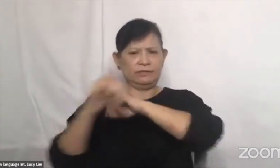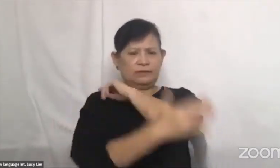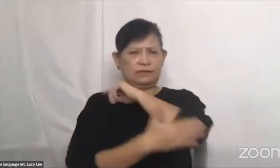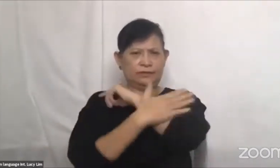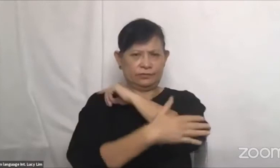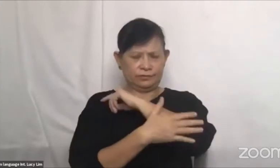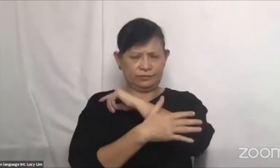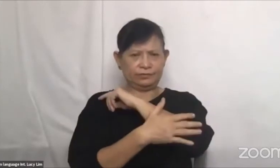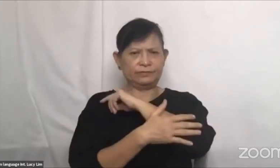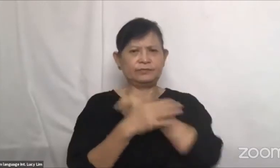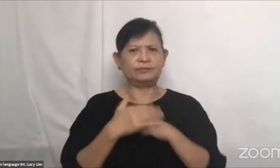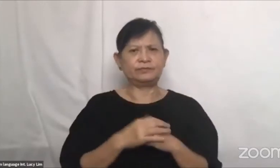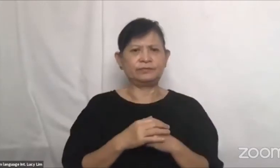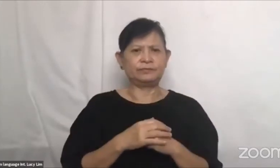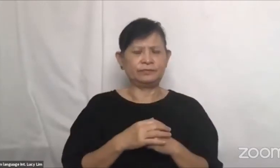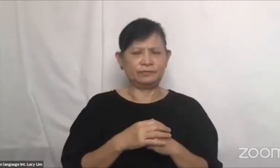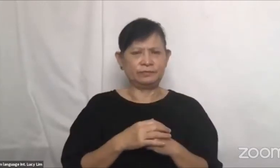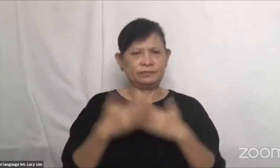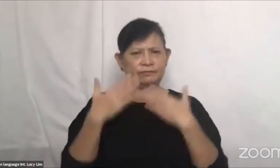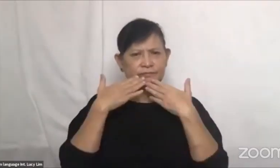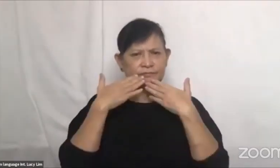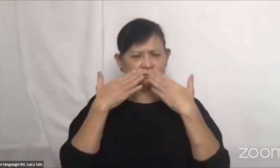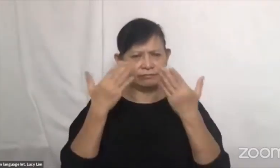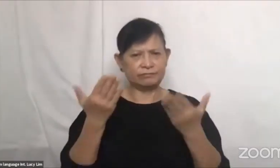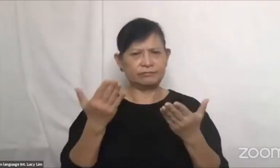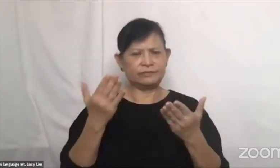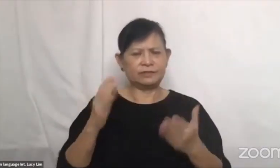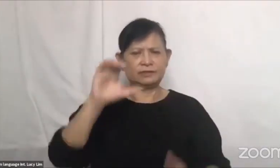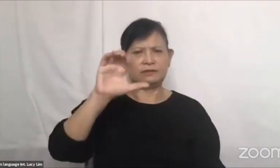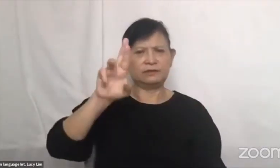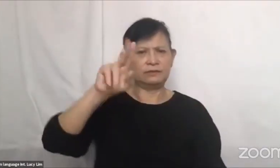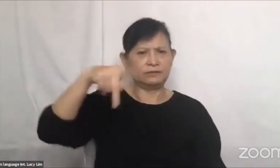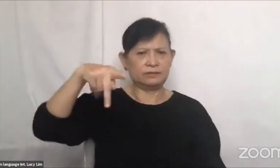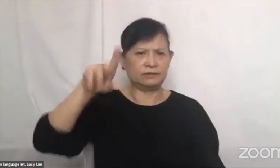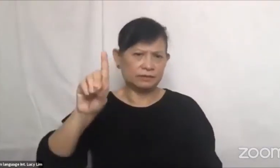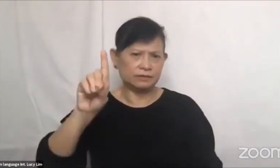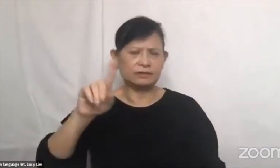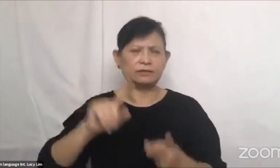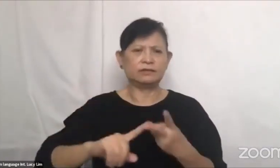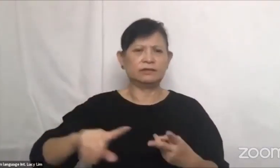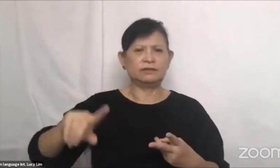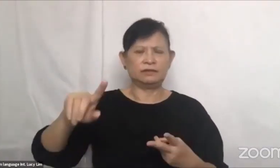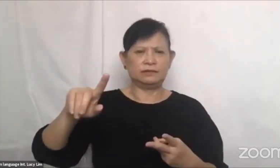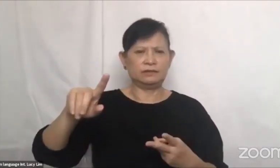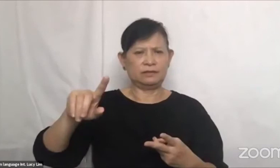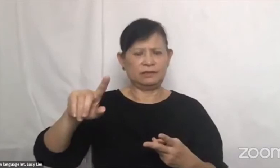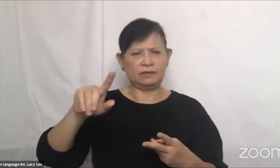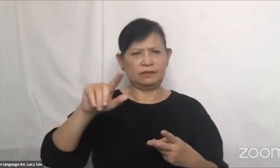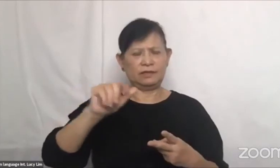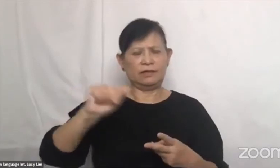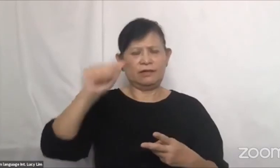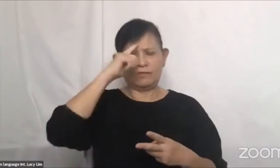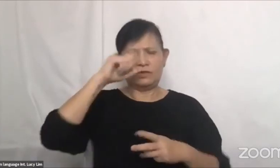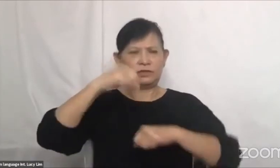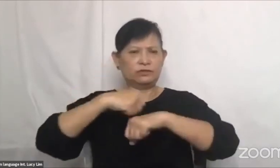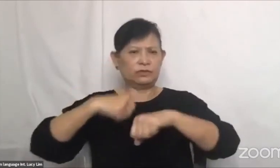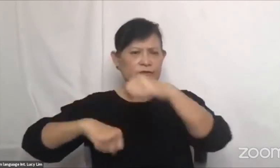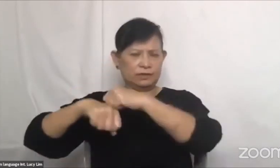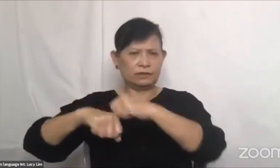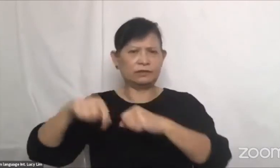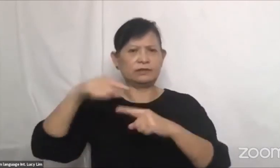region. Thanks to, of course, CRPD, thanks to also the Incheon strategy, the